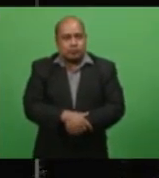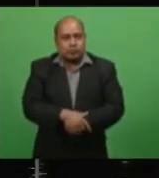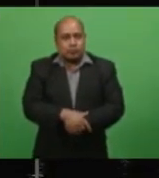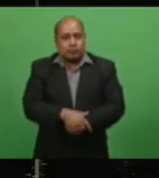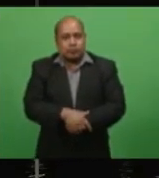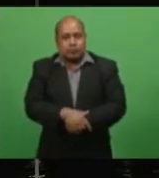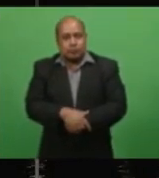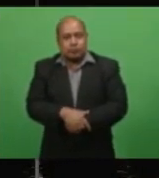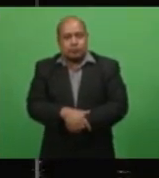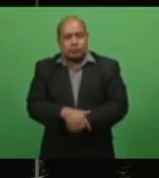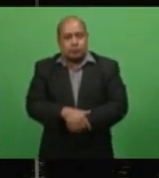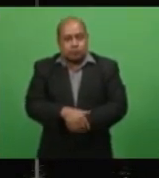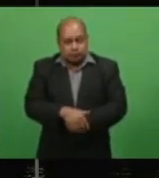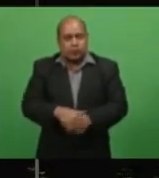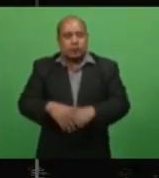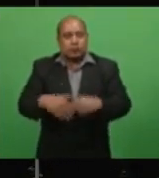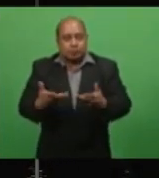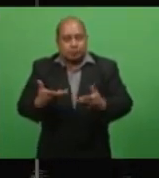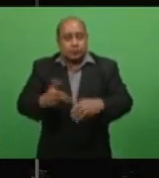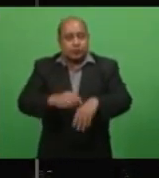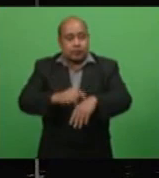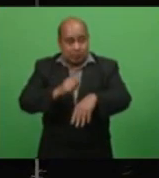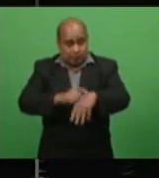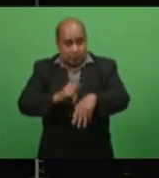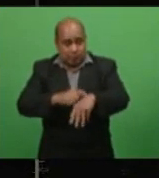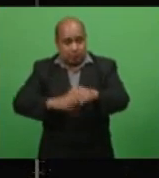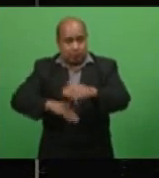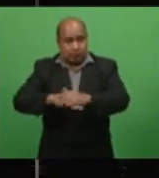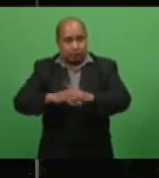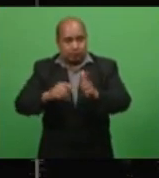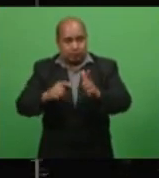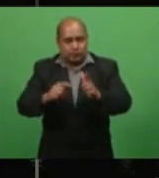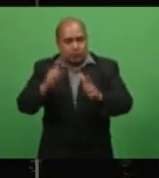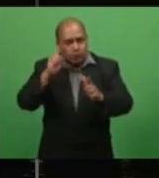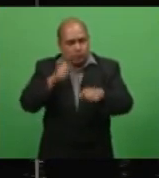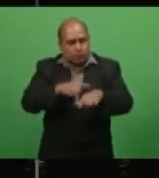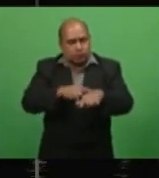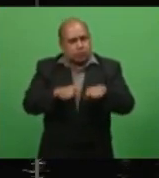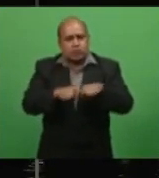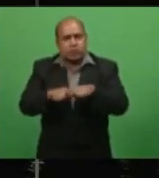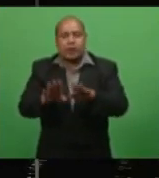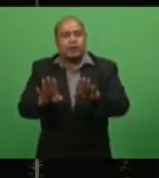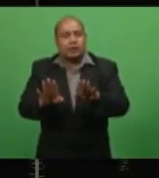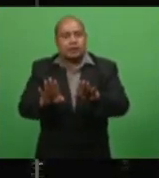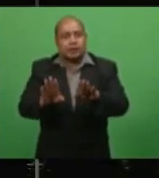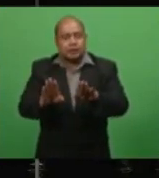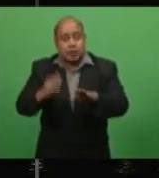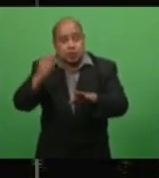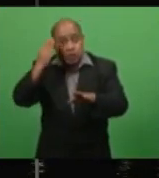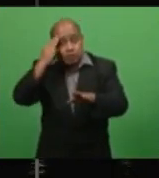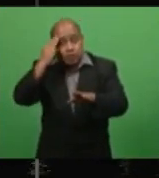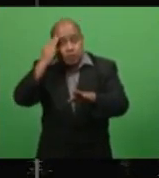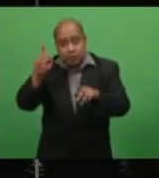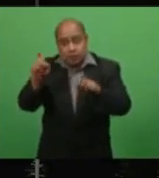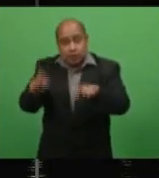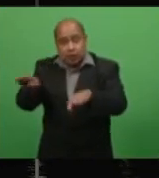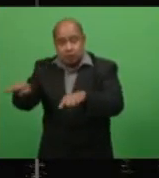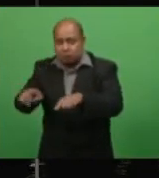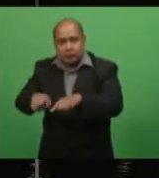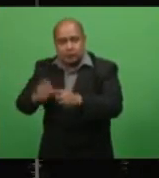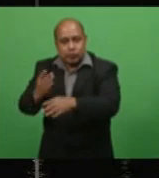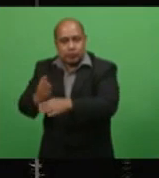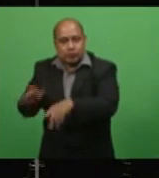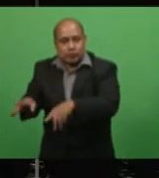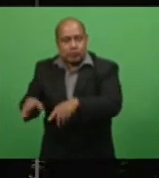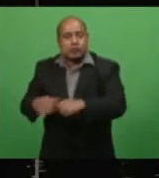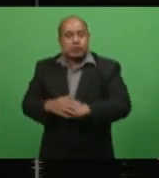Having a full-time job does not make you less of a mother when compared to a stay-at-home mom. 32-year-old Senikavika Chuta, who is the